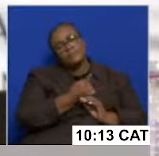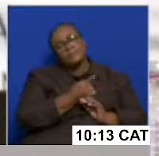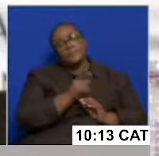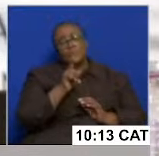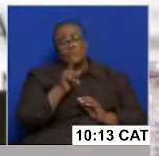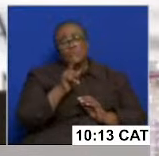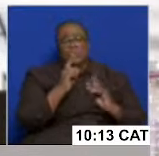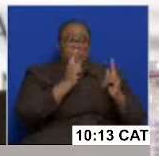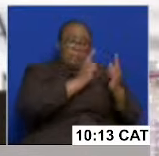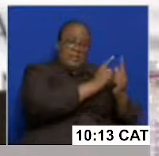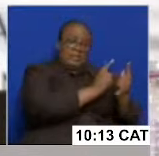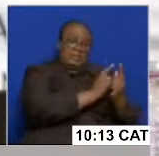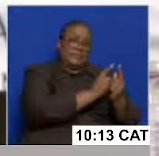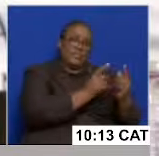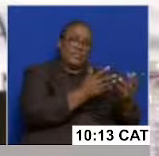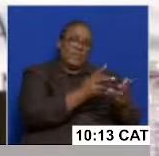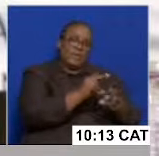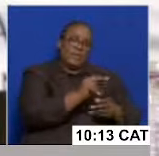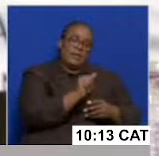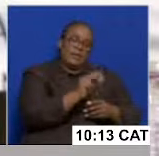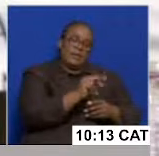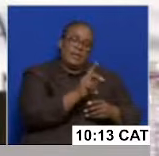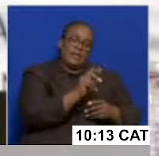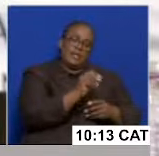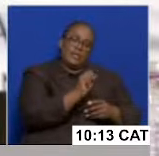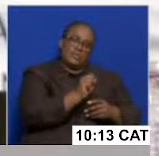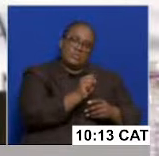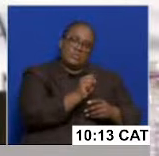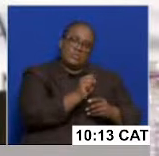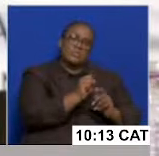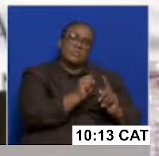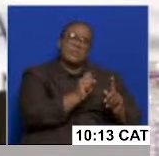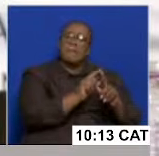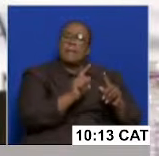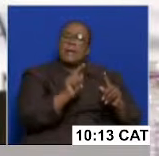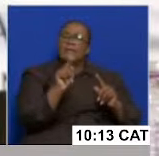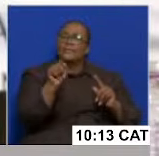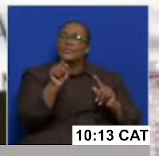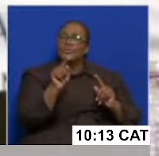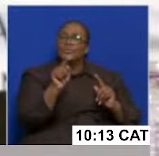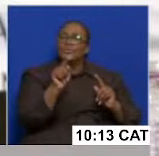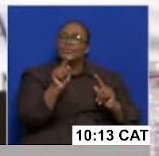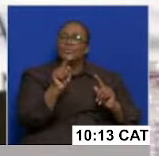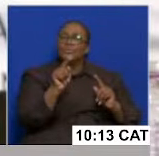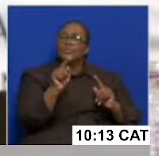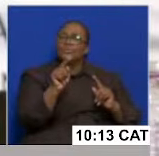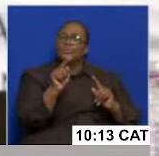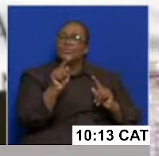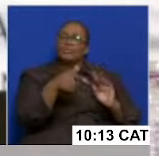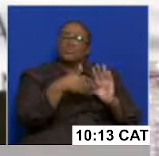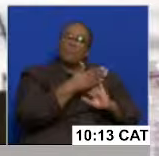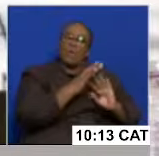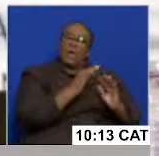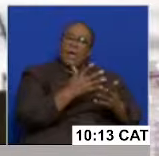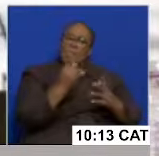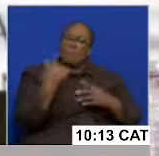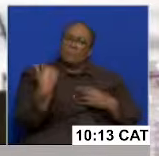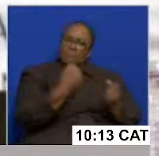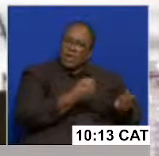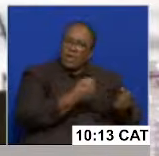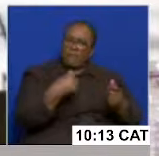the Nando's at that address. How did you get to that Nando's? Did you drive there? Did you walk there? Is it